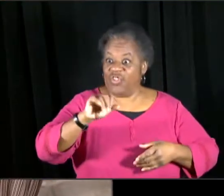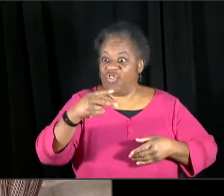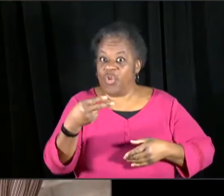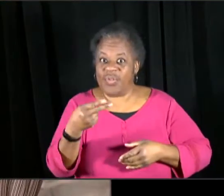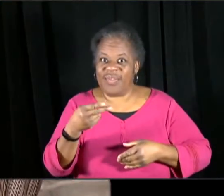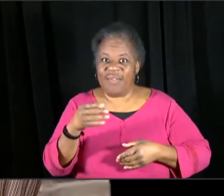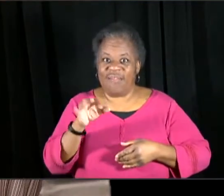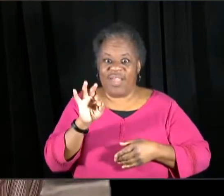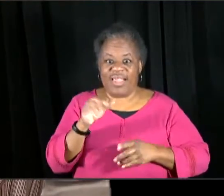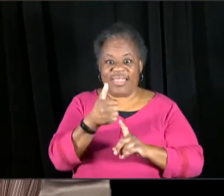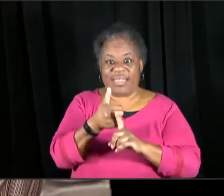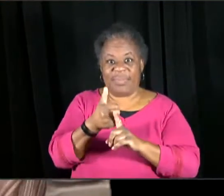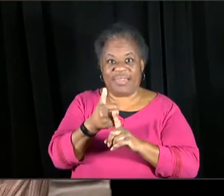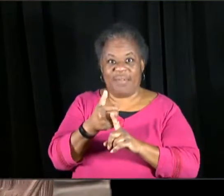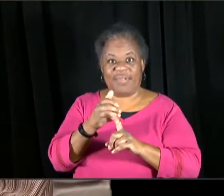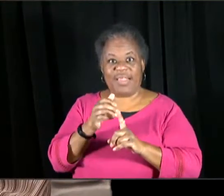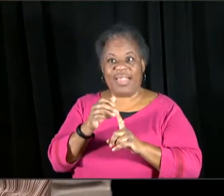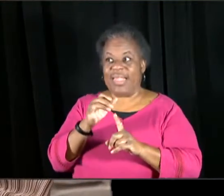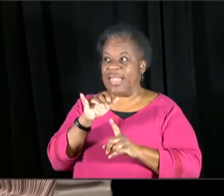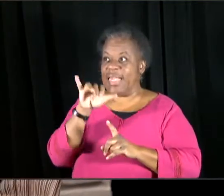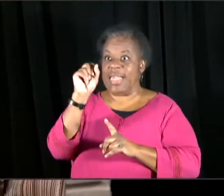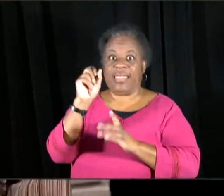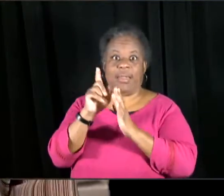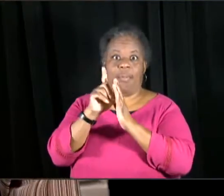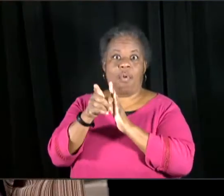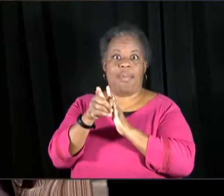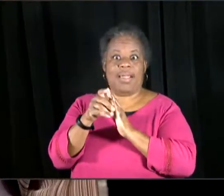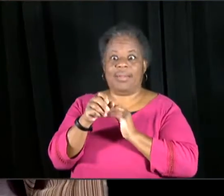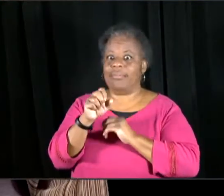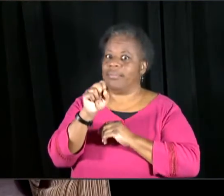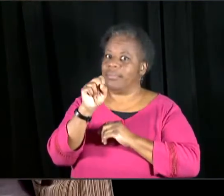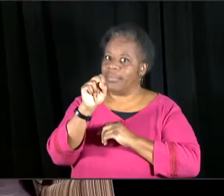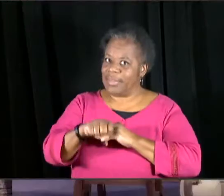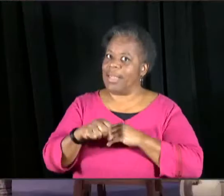yes moment, that he can be as brave as she is.